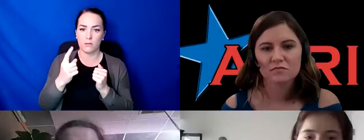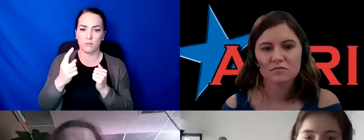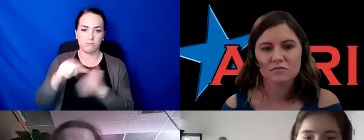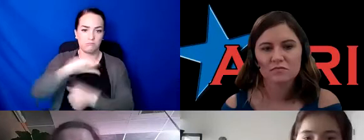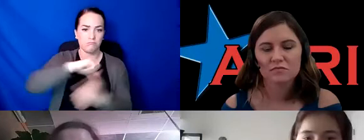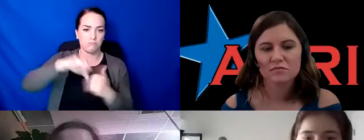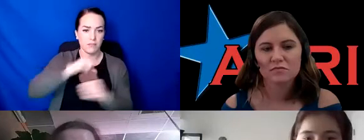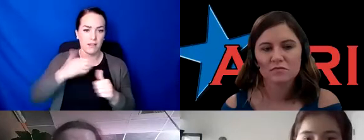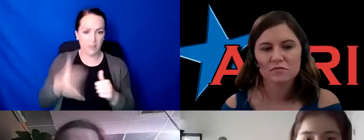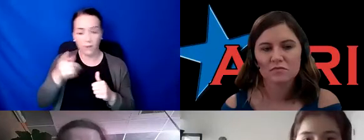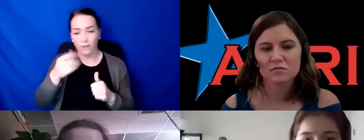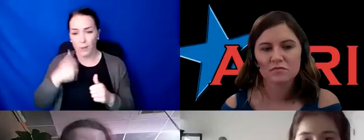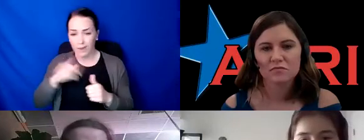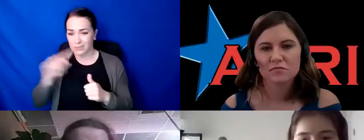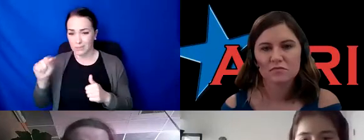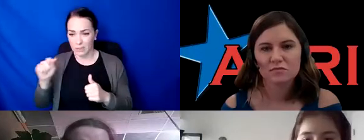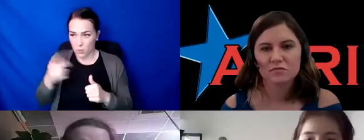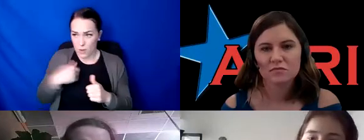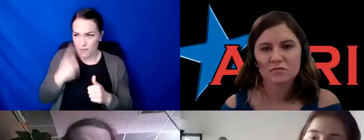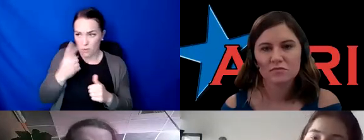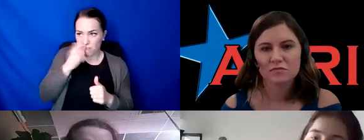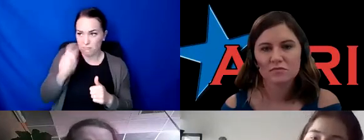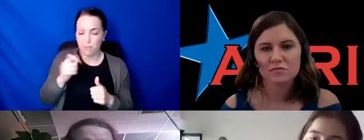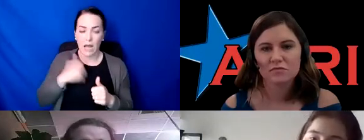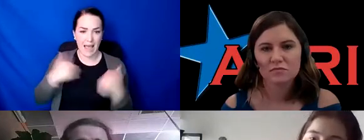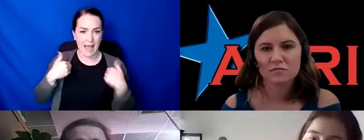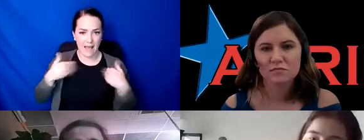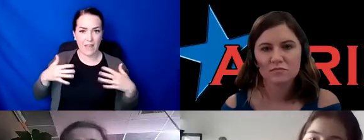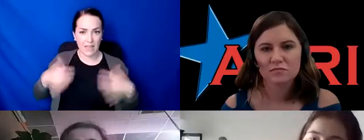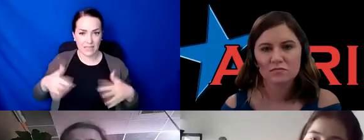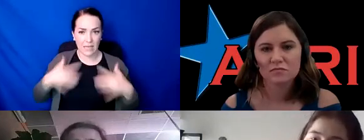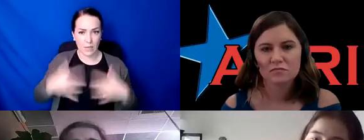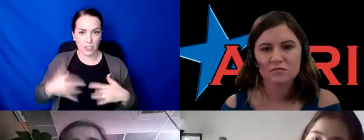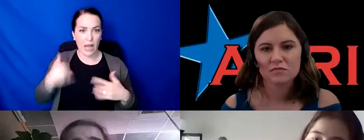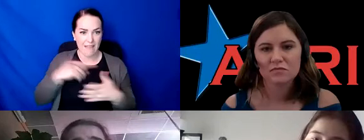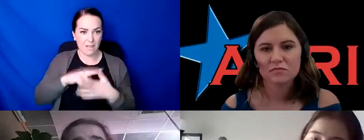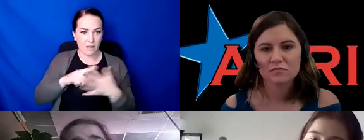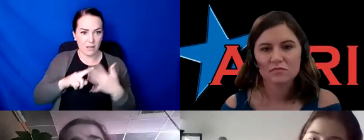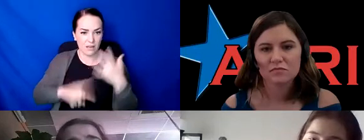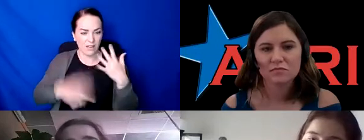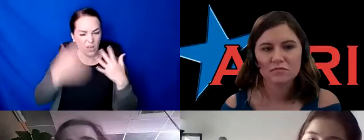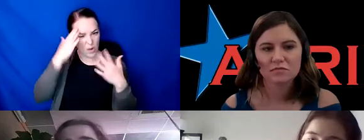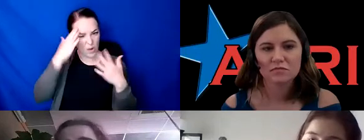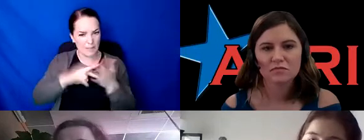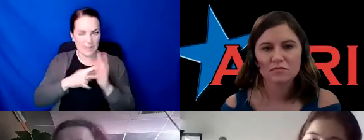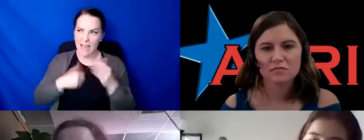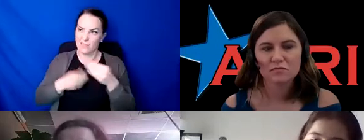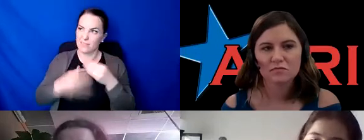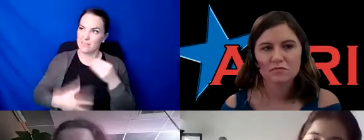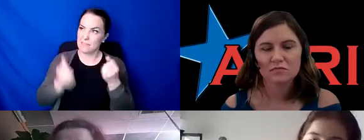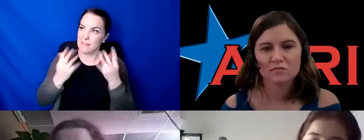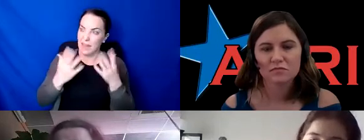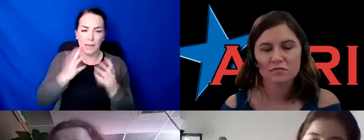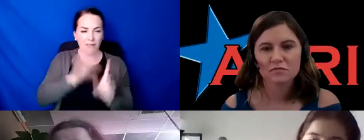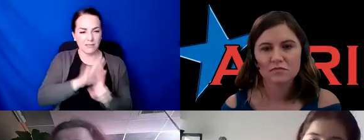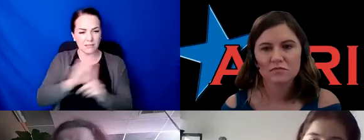if you have a disability, you have one. Like I have anxiety and depression, and I mean the list could go on, and so it's just trying to make other youth